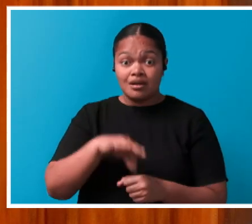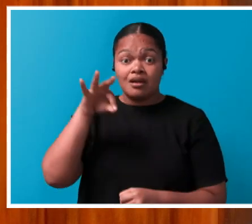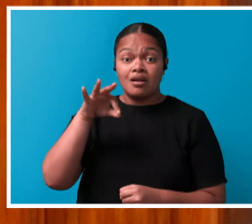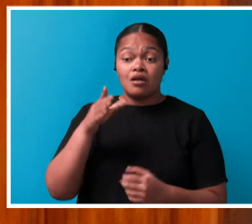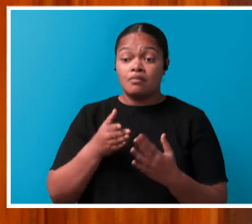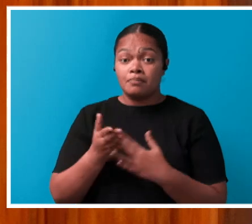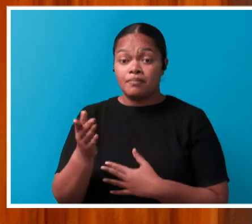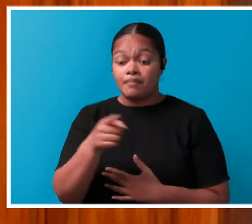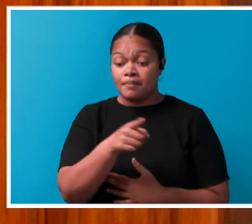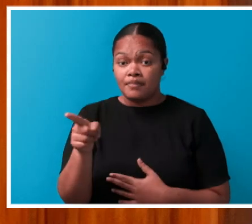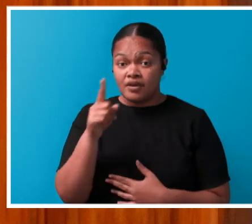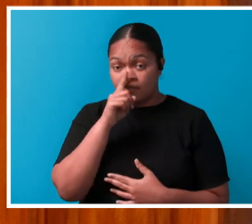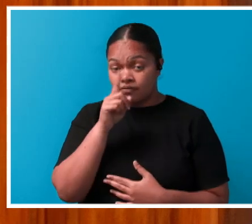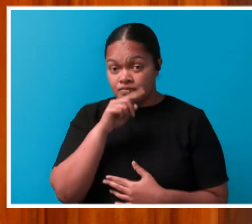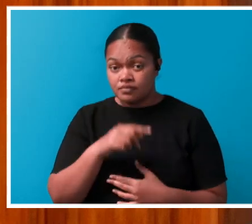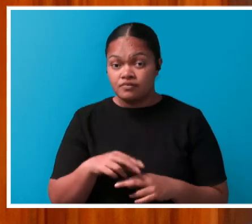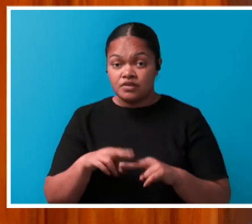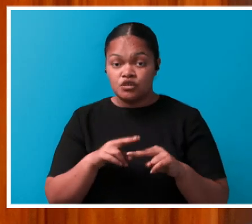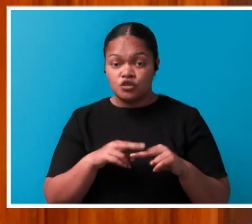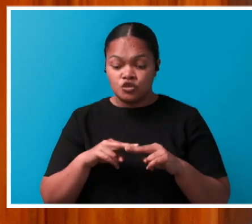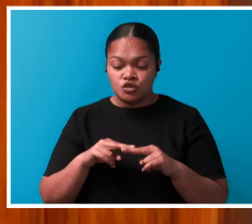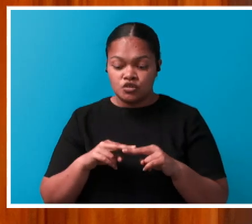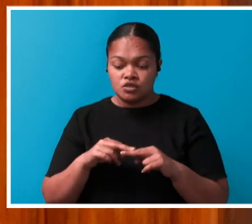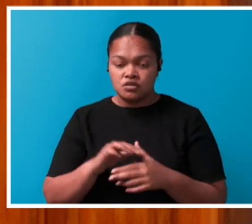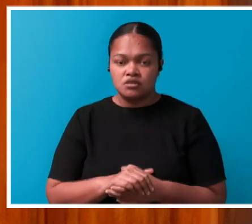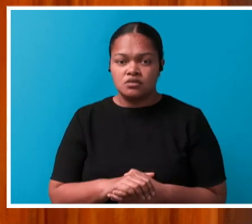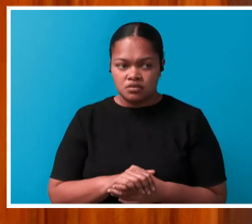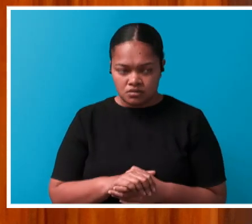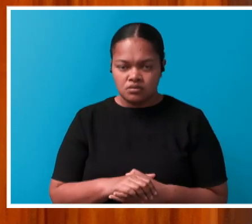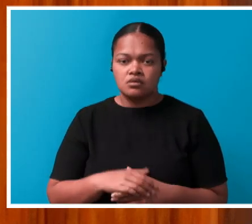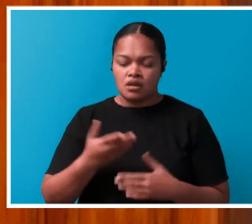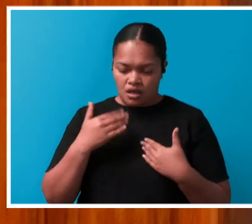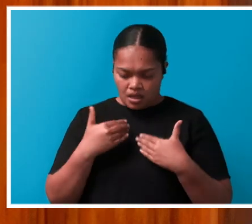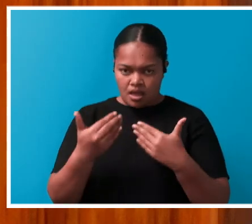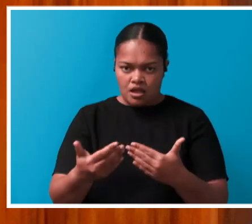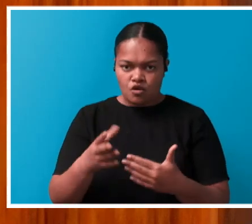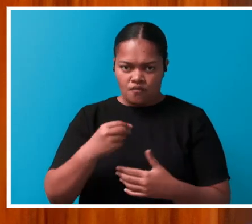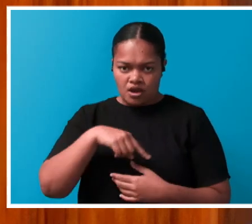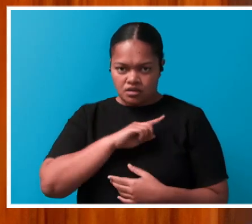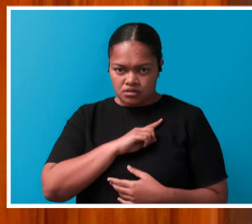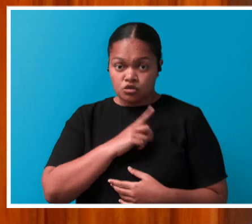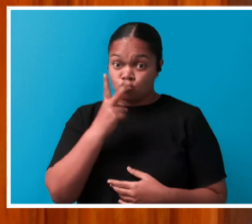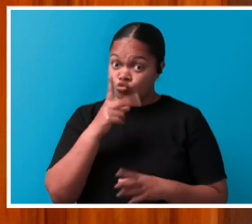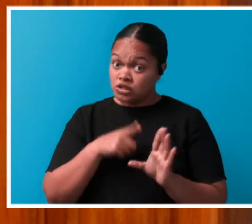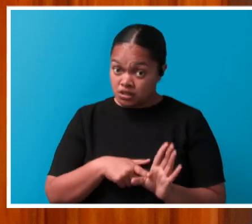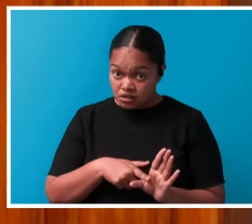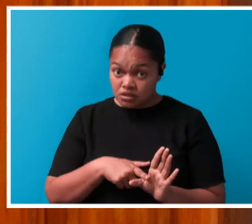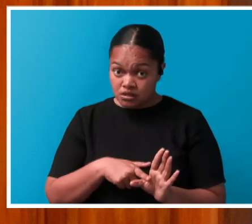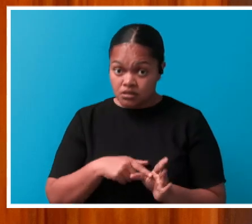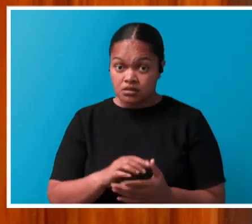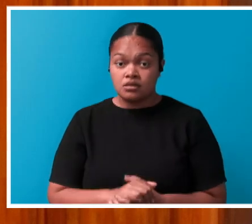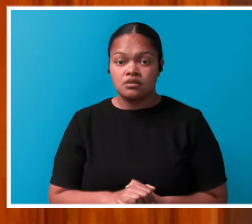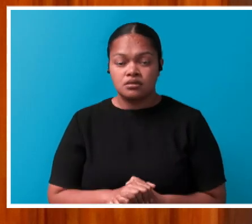we understood the immense responsibility that lay ahead of us. More than 2 years now,